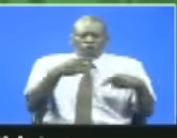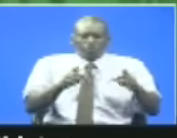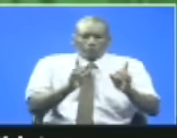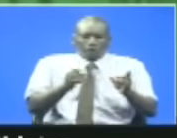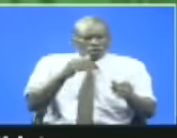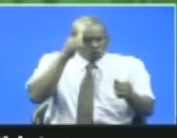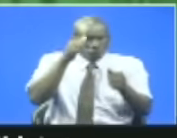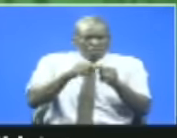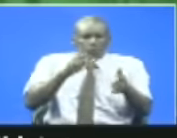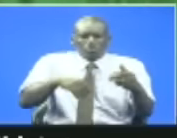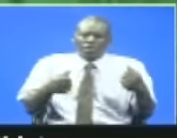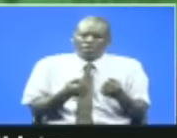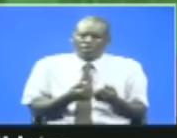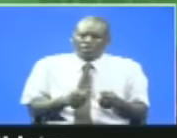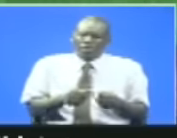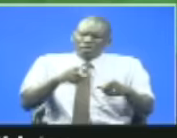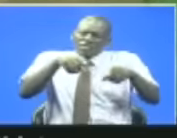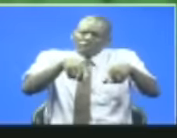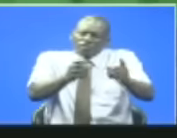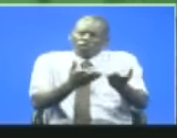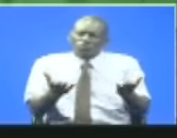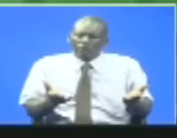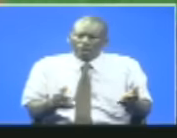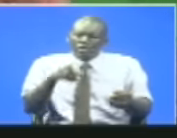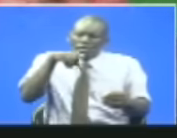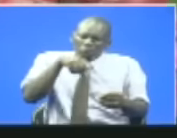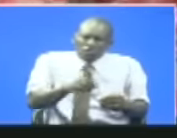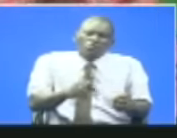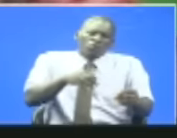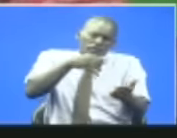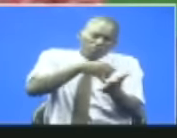yale yalitendeka. Kwani yeye mwenyewe alikuwa wapi na yeye alikuwa katikati ya hiyo vita?"